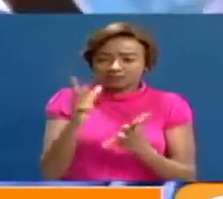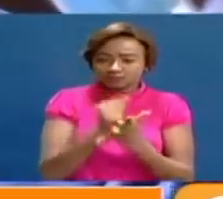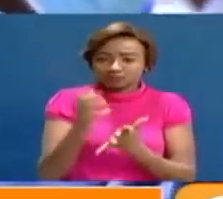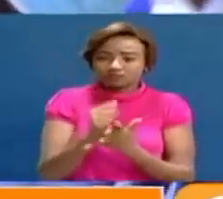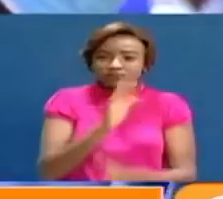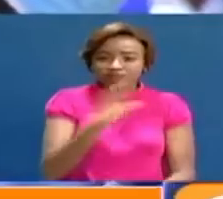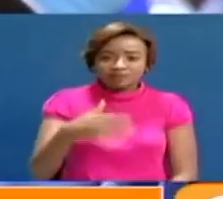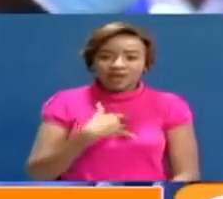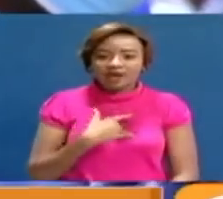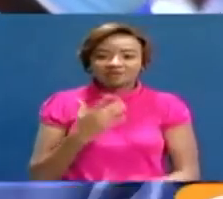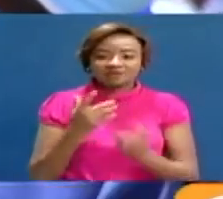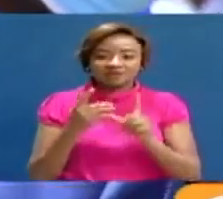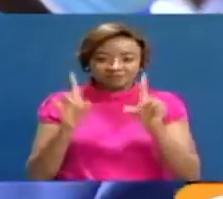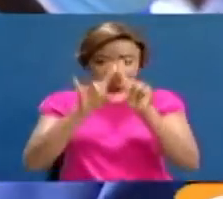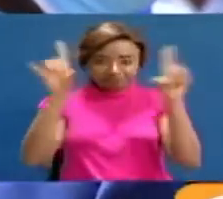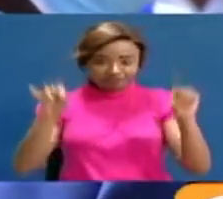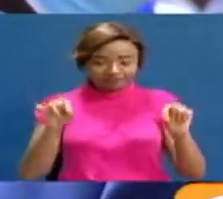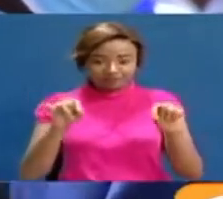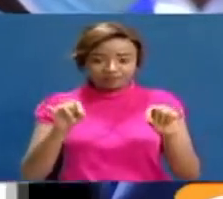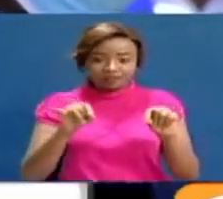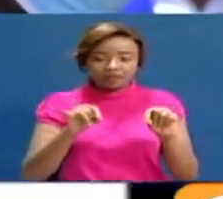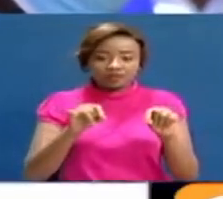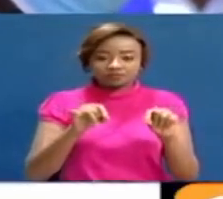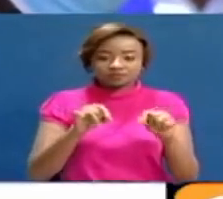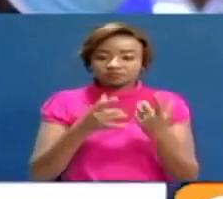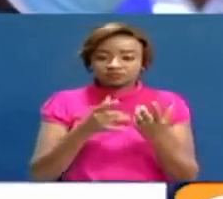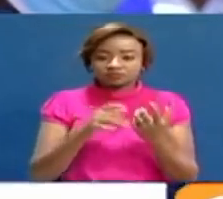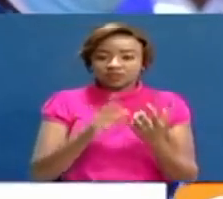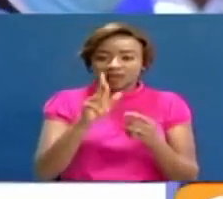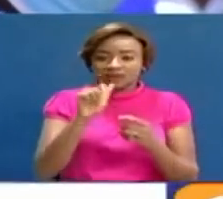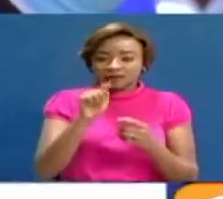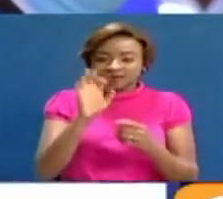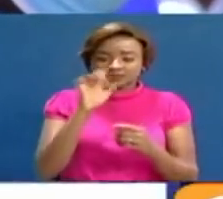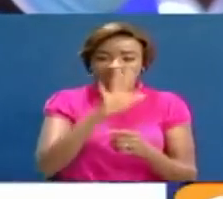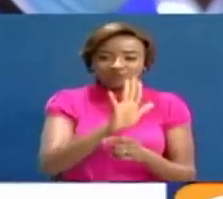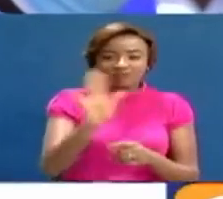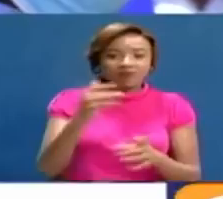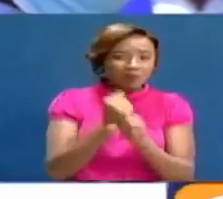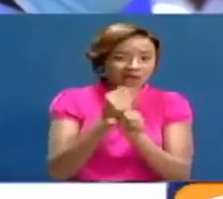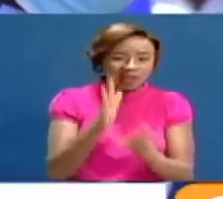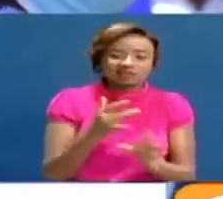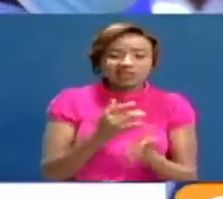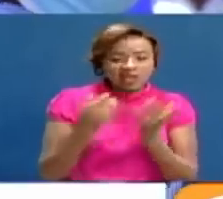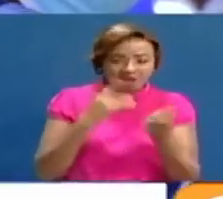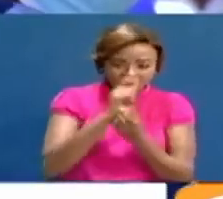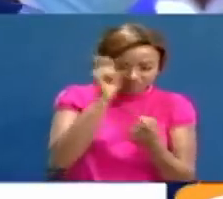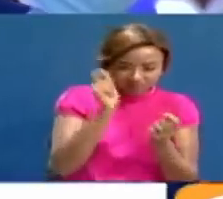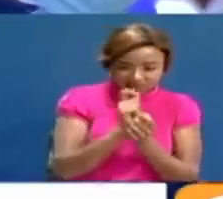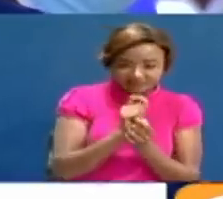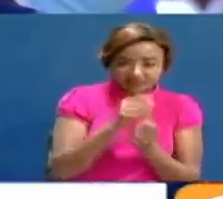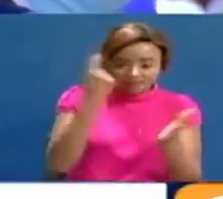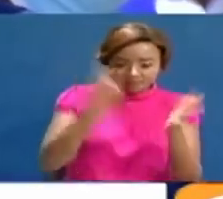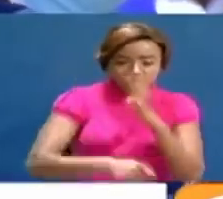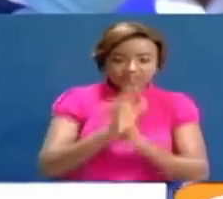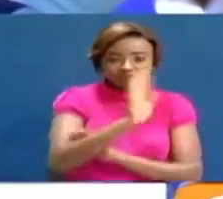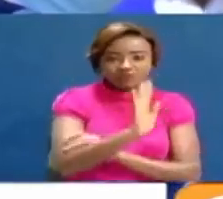flat rate. We'll have a flat rate for them from Nairobi to the airport. And that we have agreed, maybe Kenya